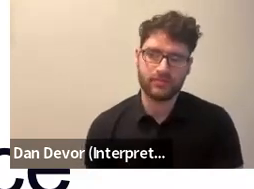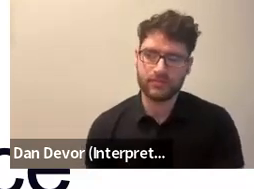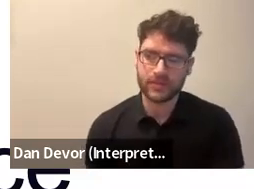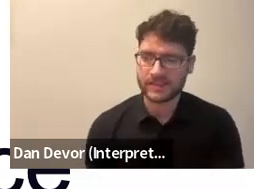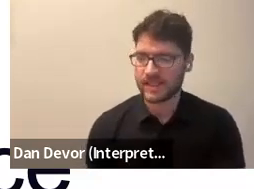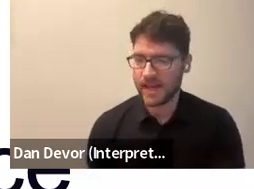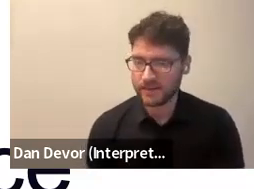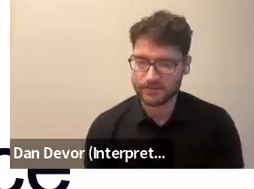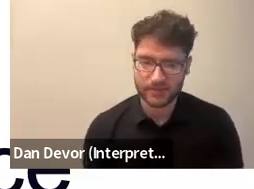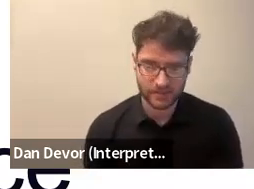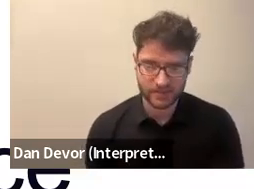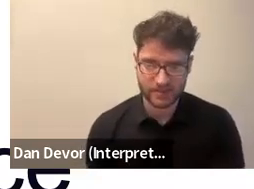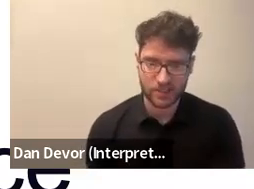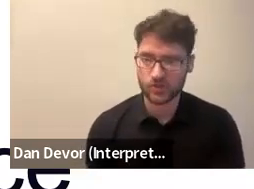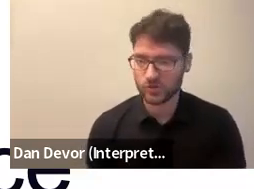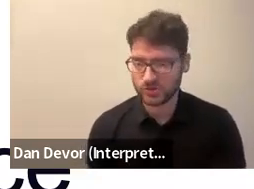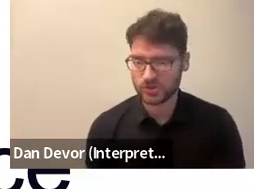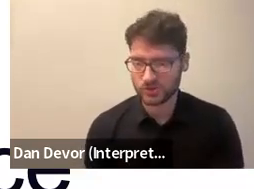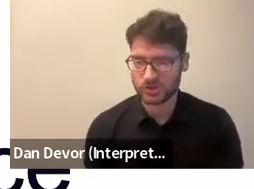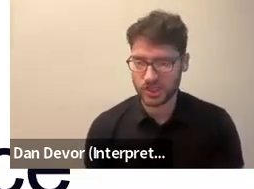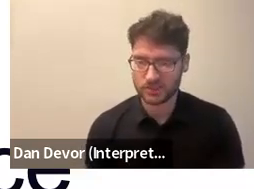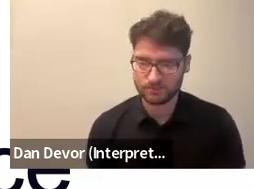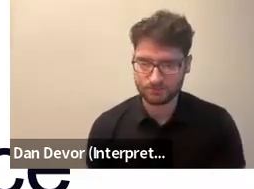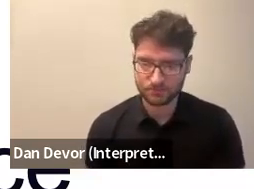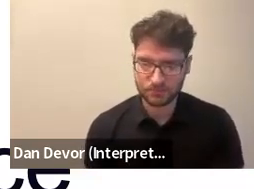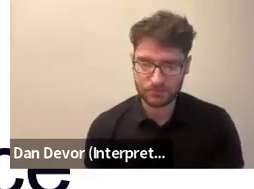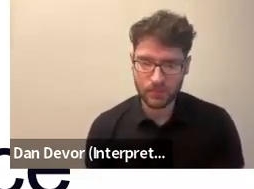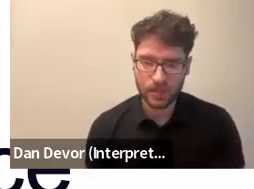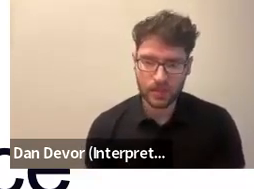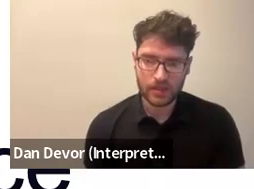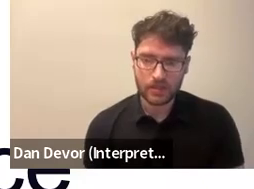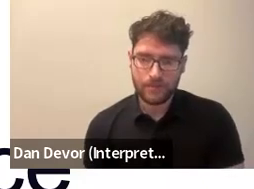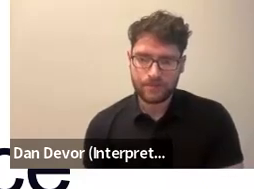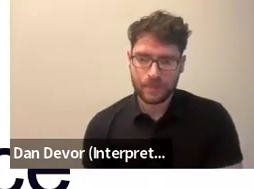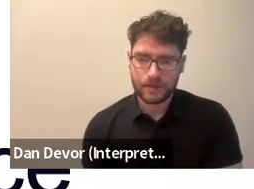or things like that. This had a huge change.